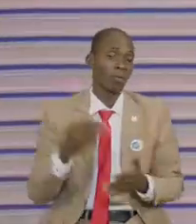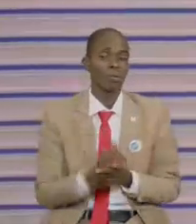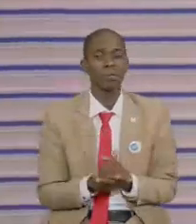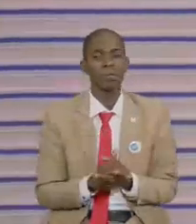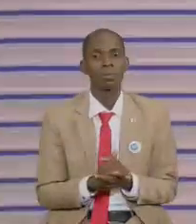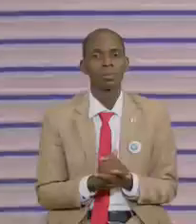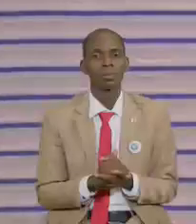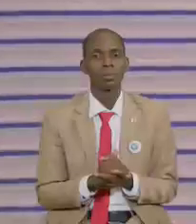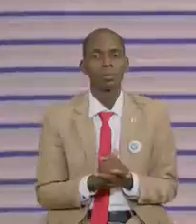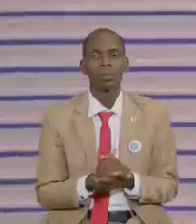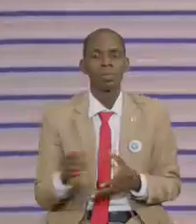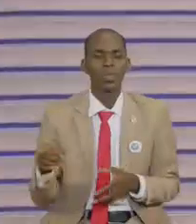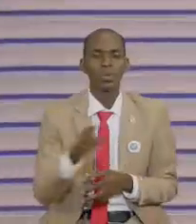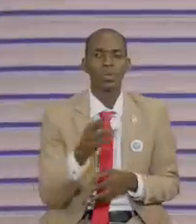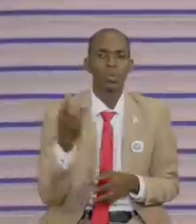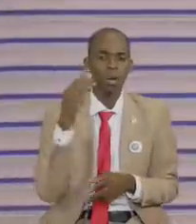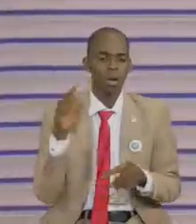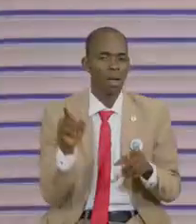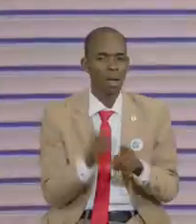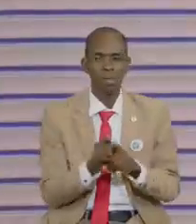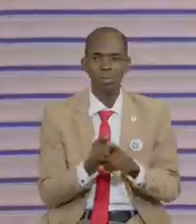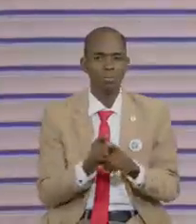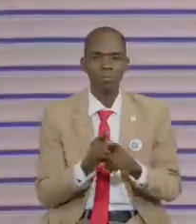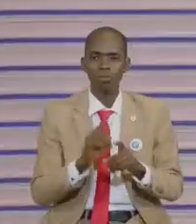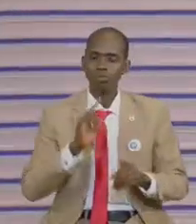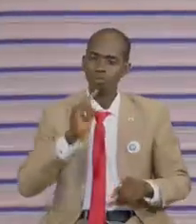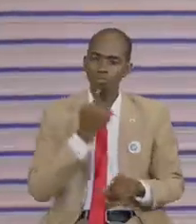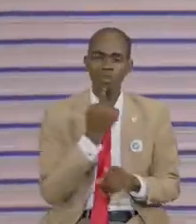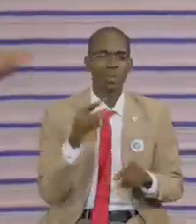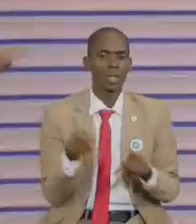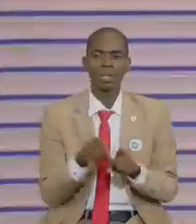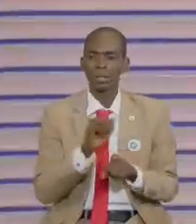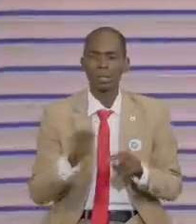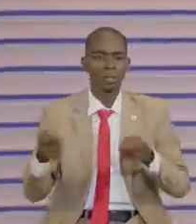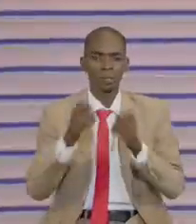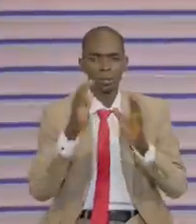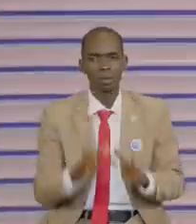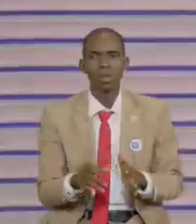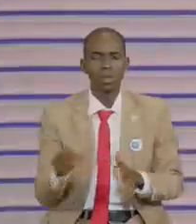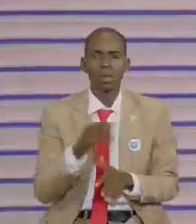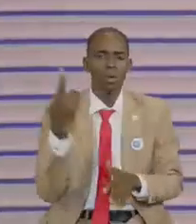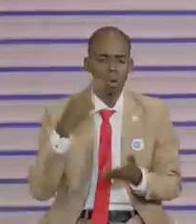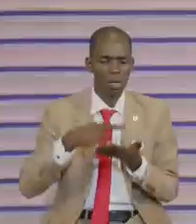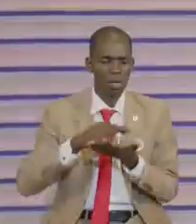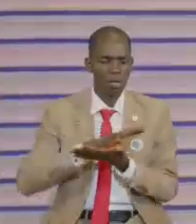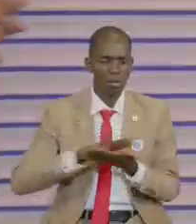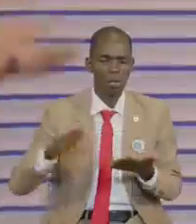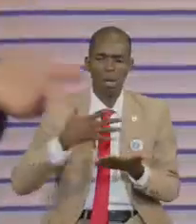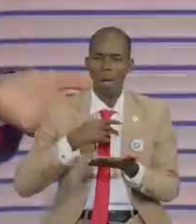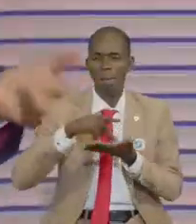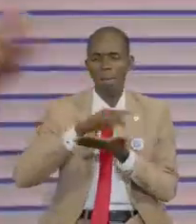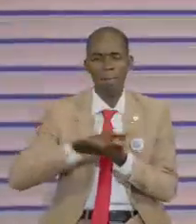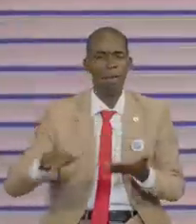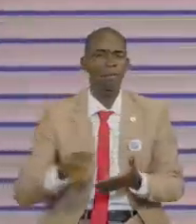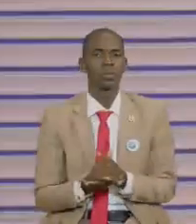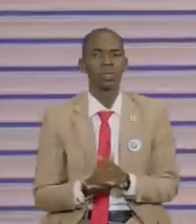They were as straight as a ruler. They were righteous and pure. And then they